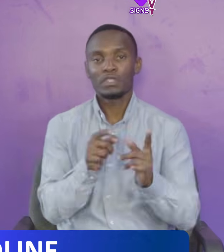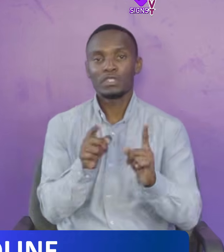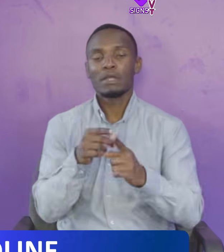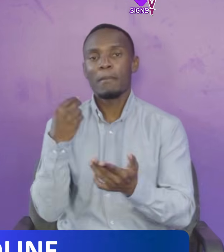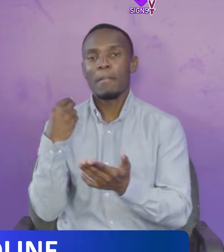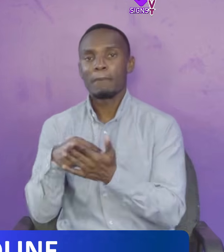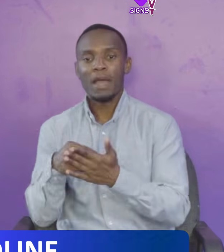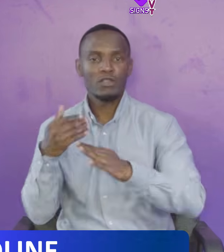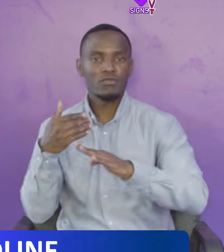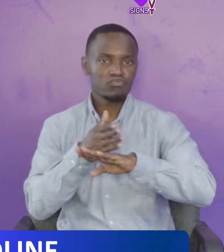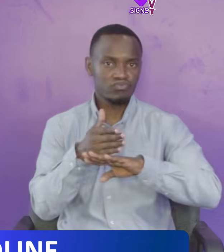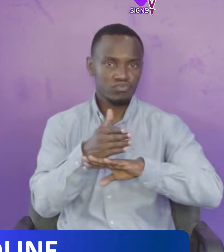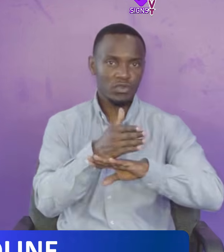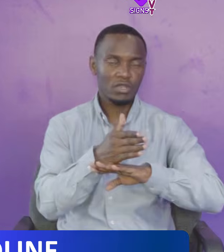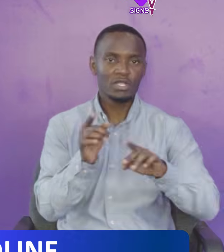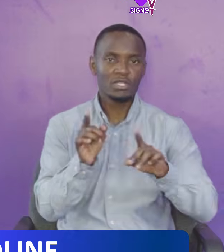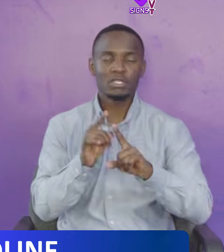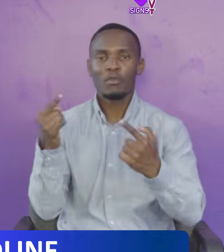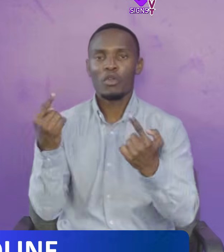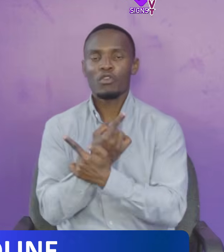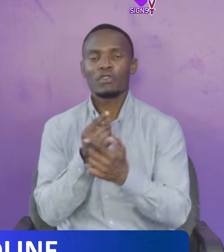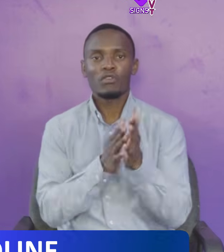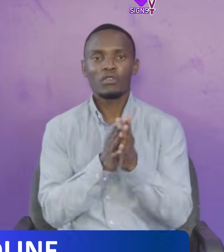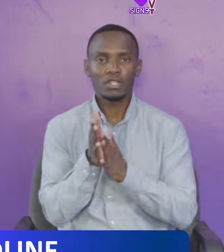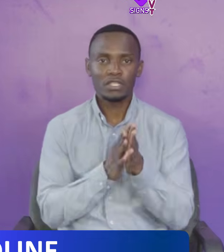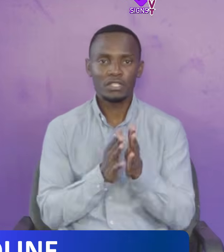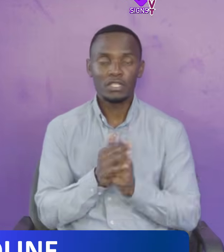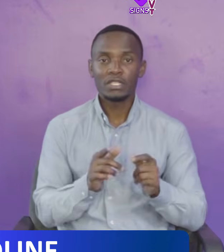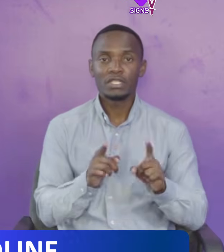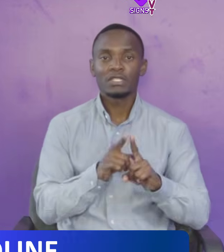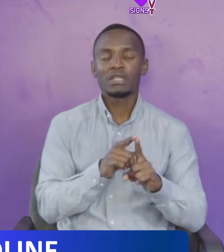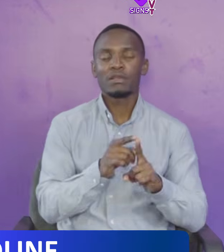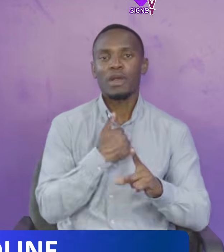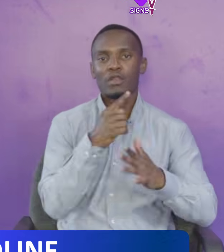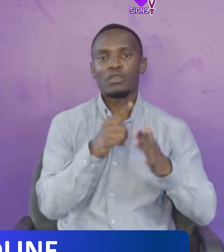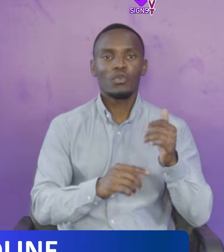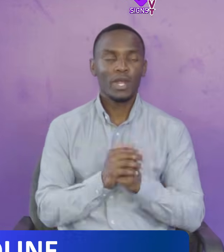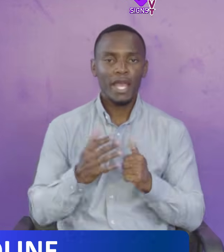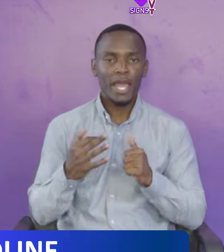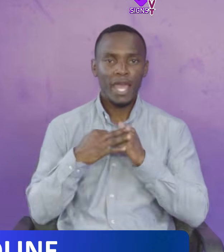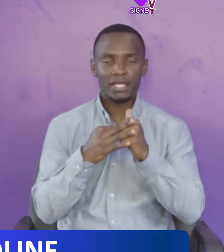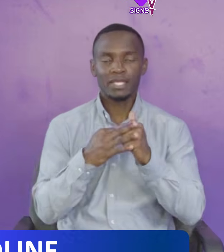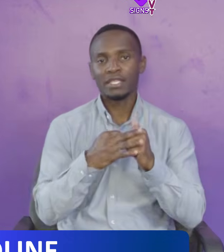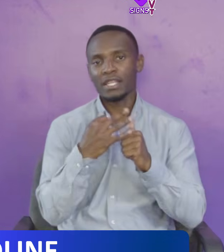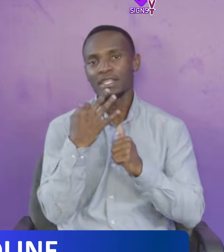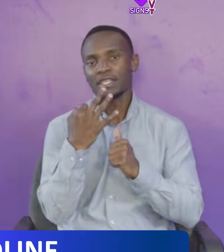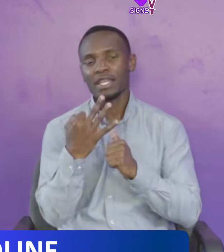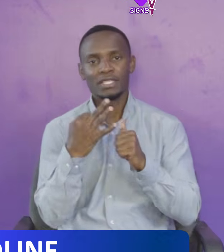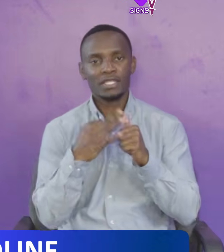During the year, EACC had 838 ongoing investigations and forwarded